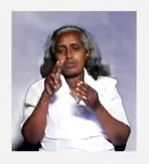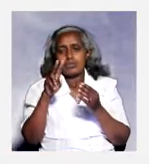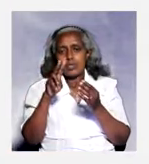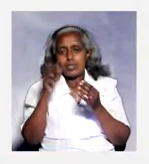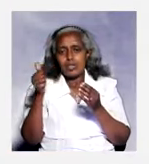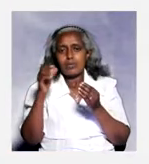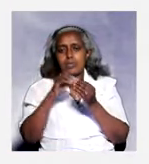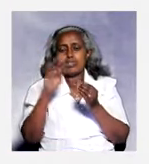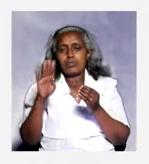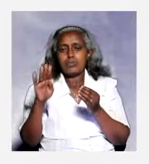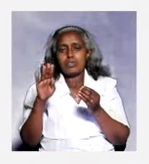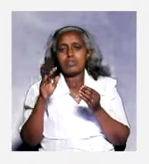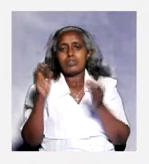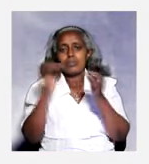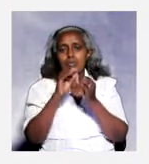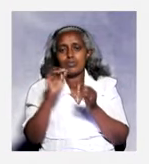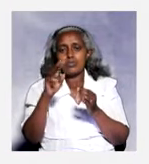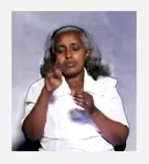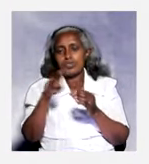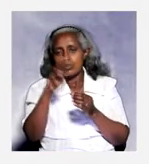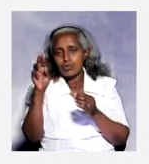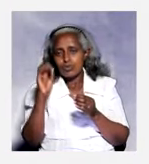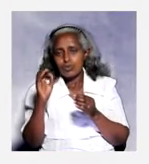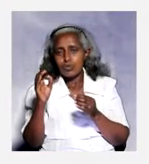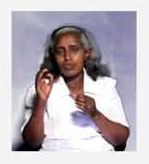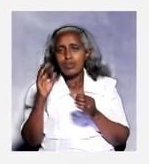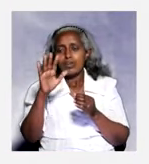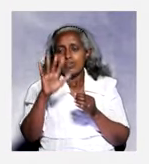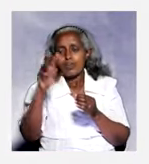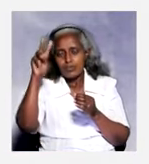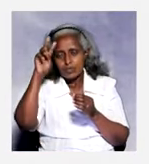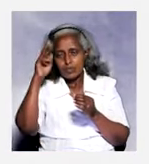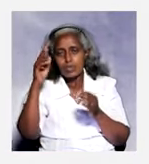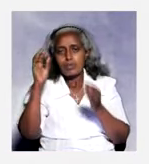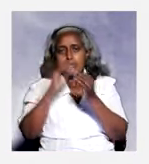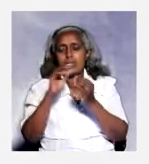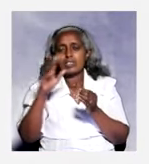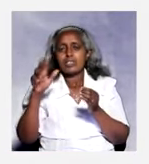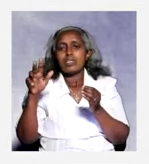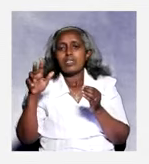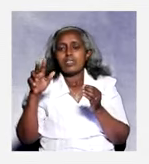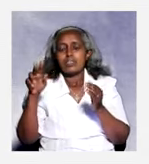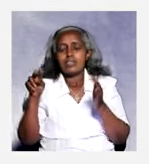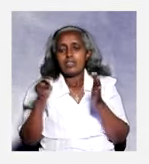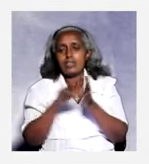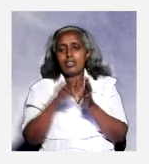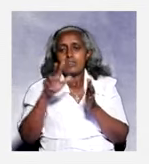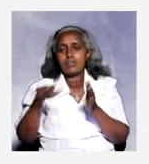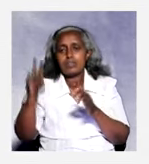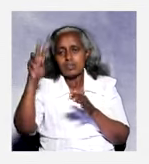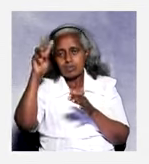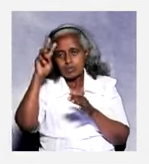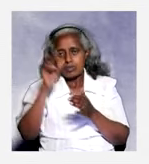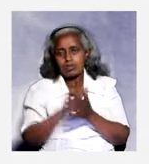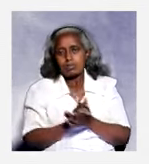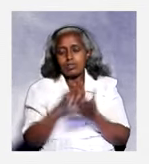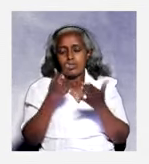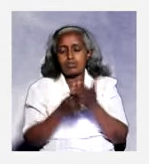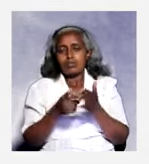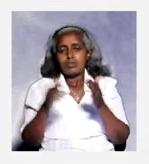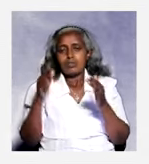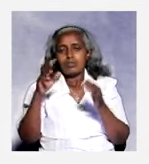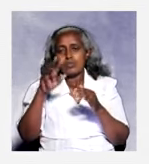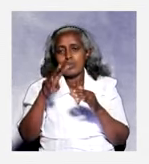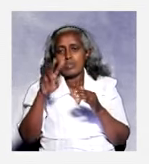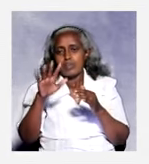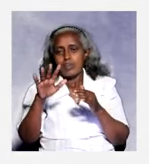2a plus b will be the square root of 5 squared plus negative 3 squared under square root. So, this is equal to this